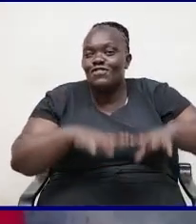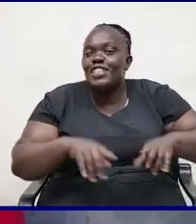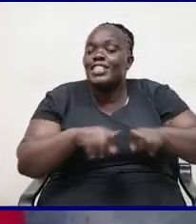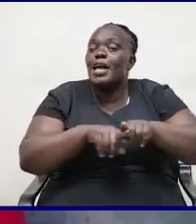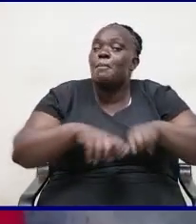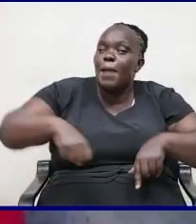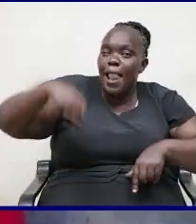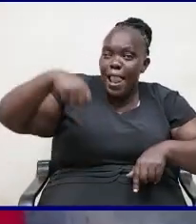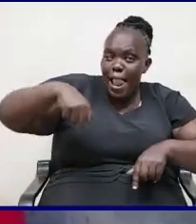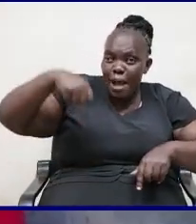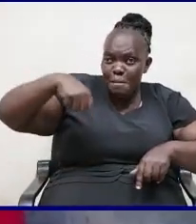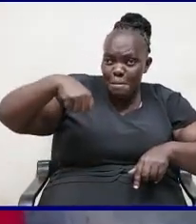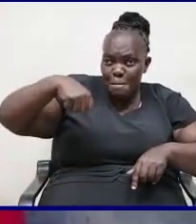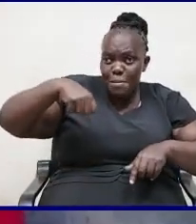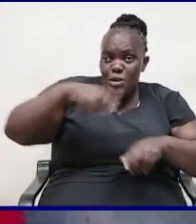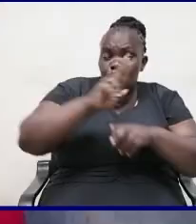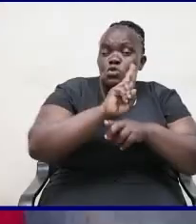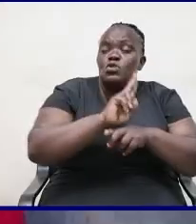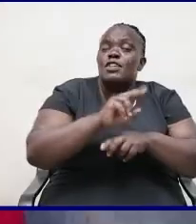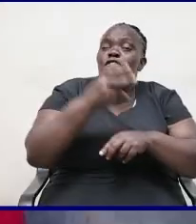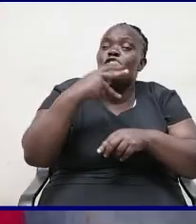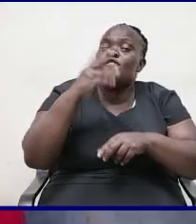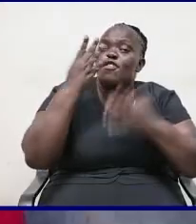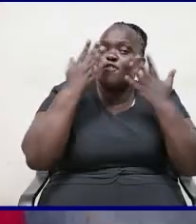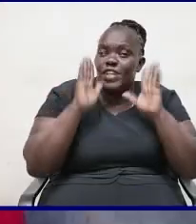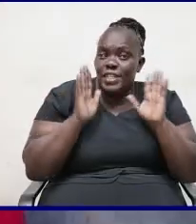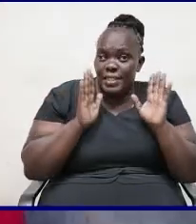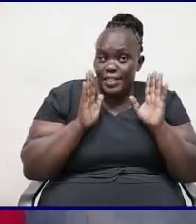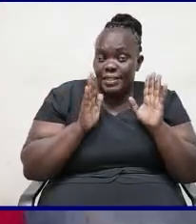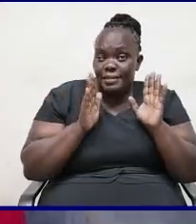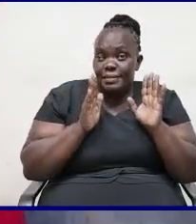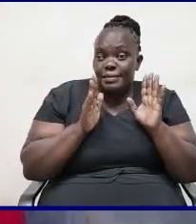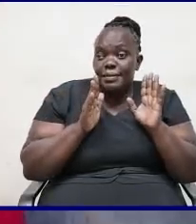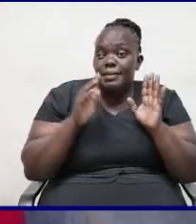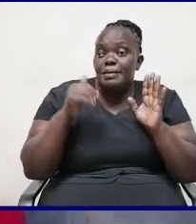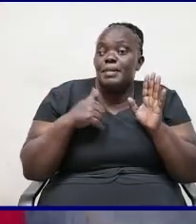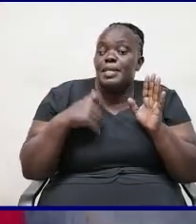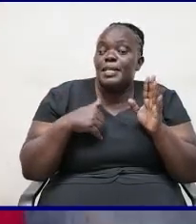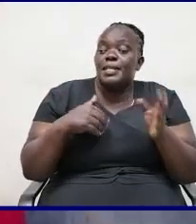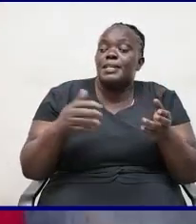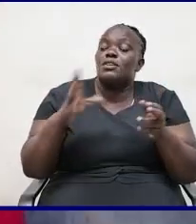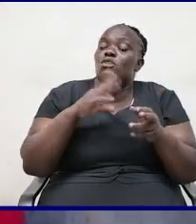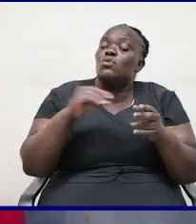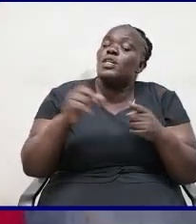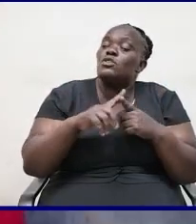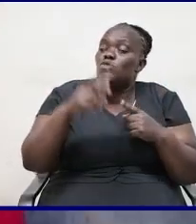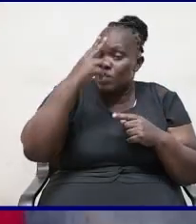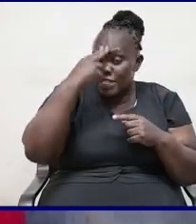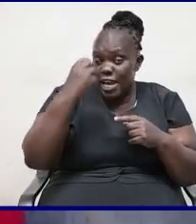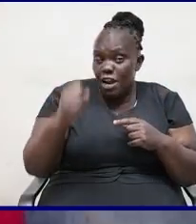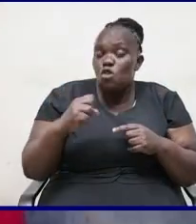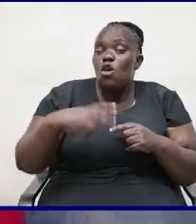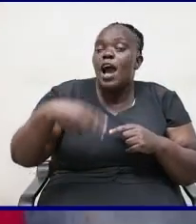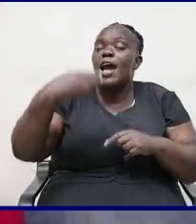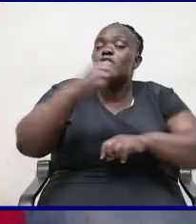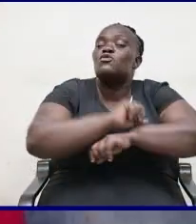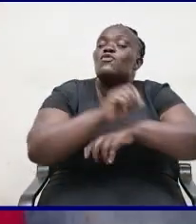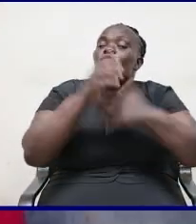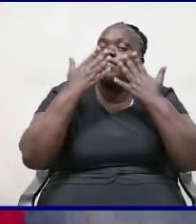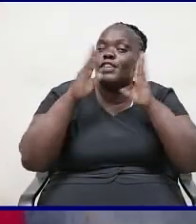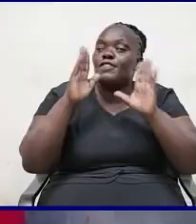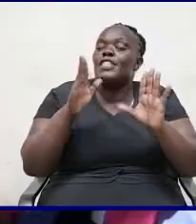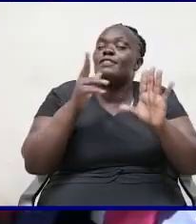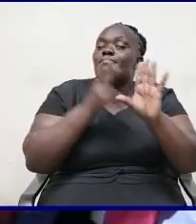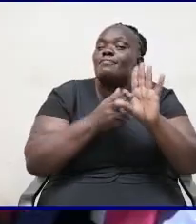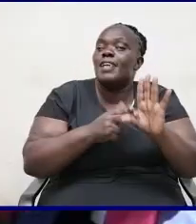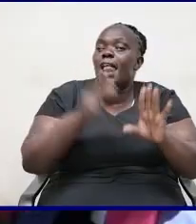Koreboi lamp, which I used until I did my Form 4. Of course, I was able to excel. I went to Narok High School, A-level. I completed